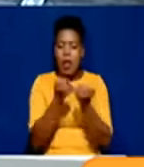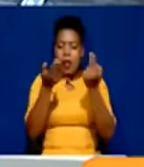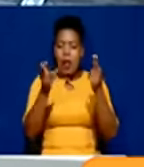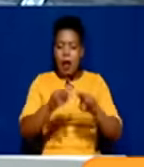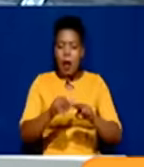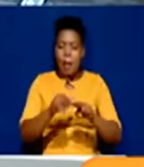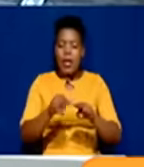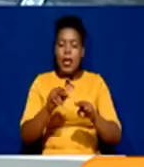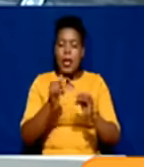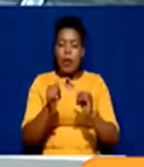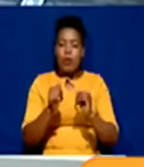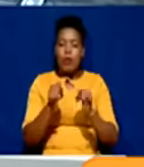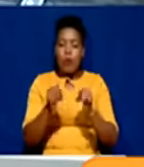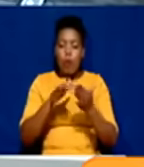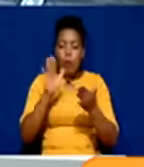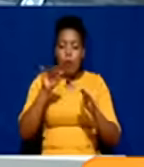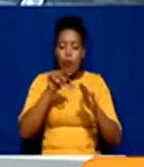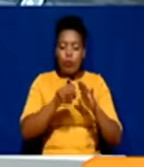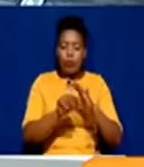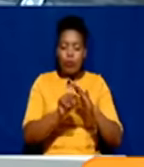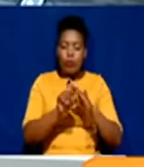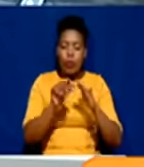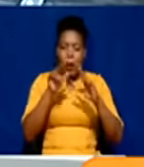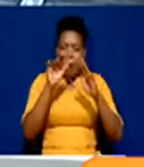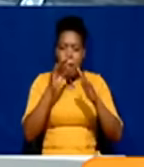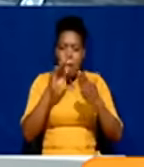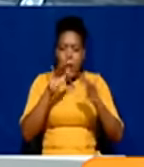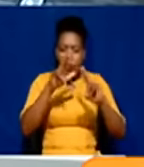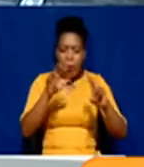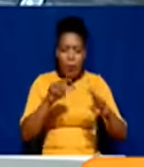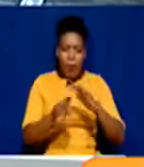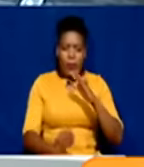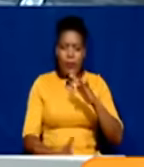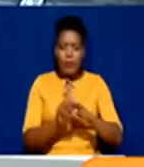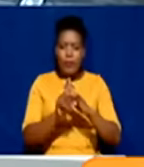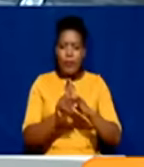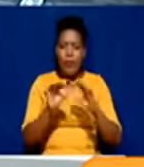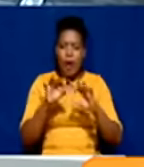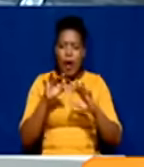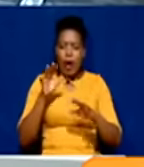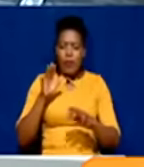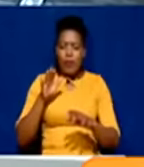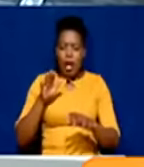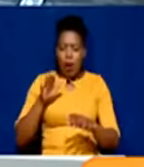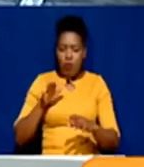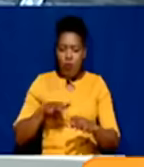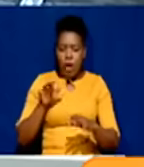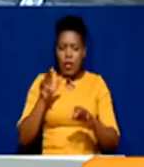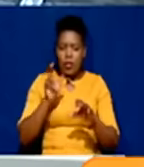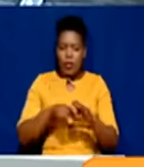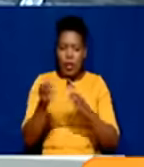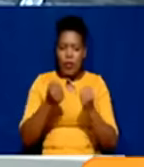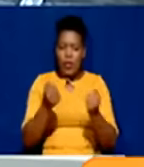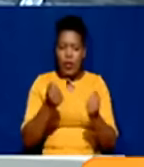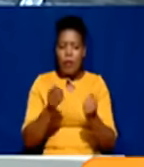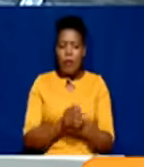And as Seth Olale reports, more details are emerging regarding a statement written by Sharon Koske, the female passenger and survivor in the ill-fated